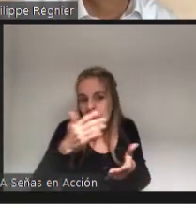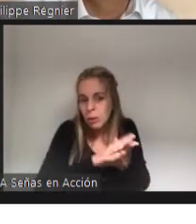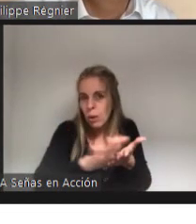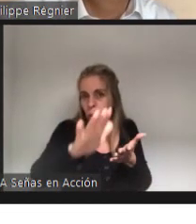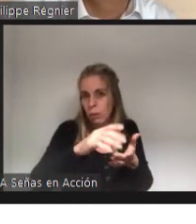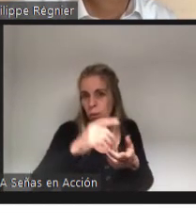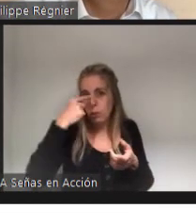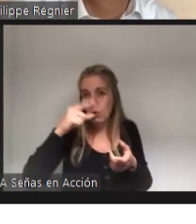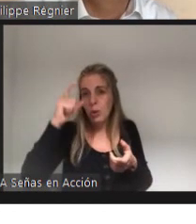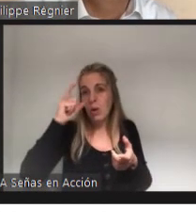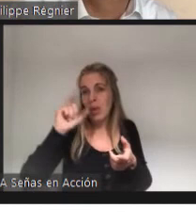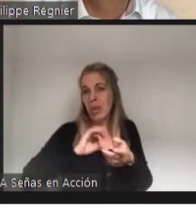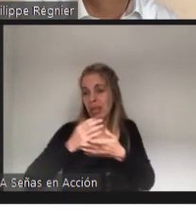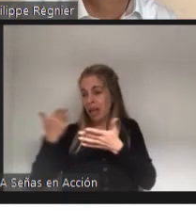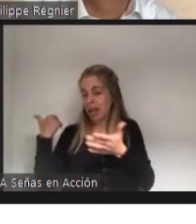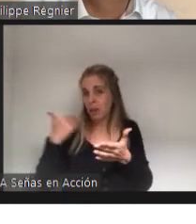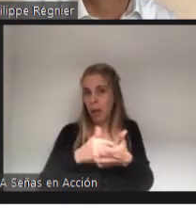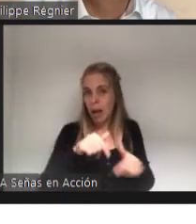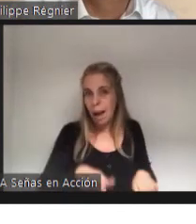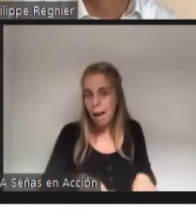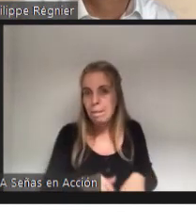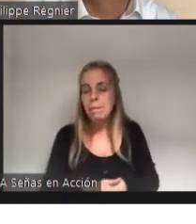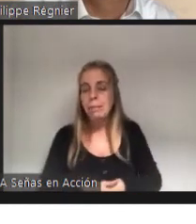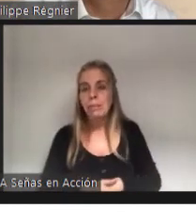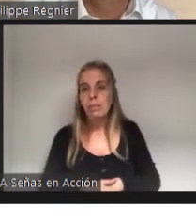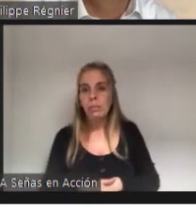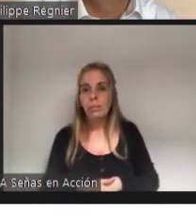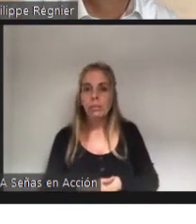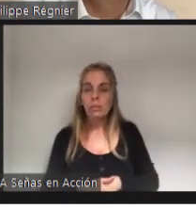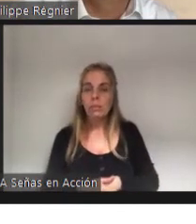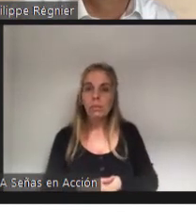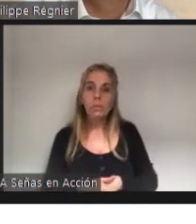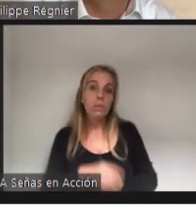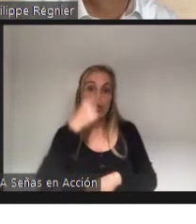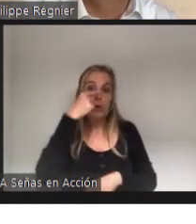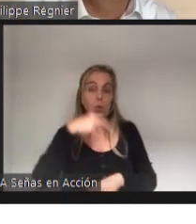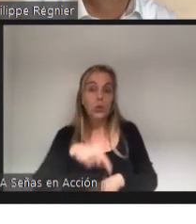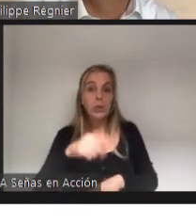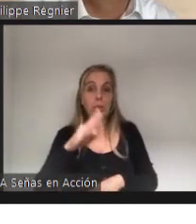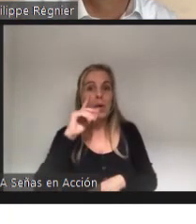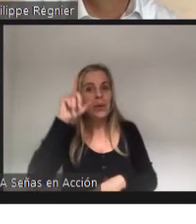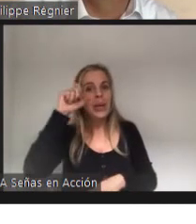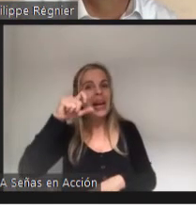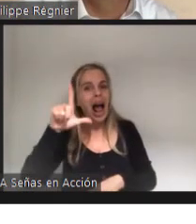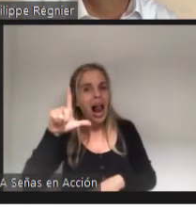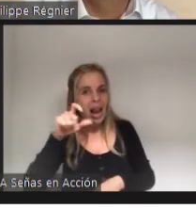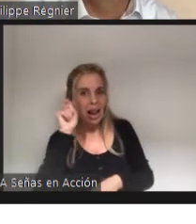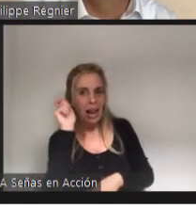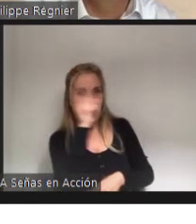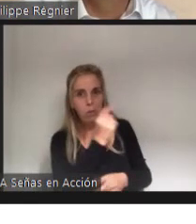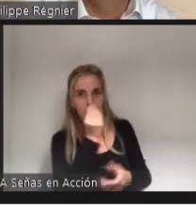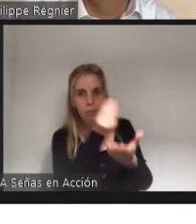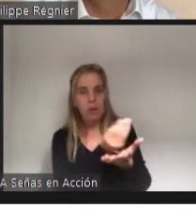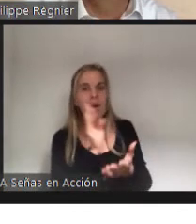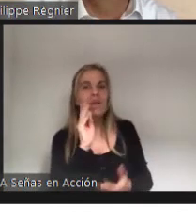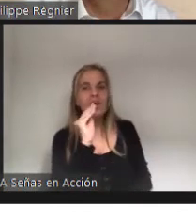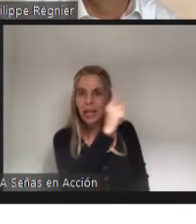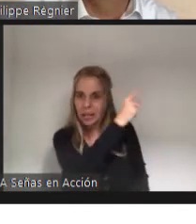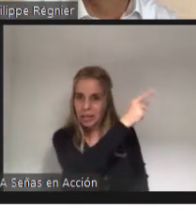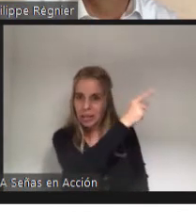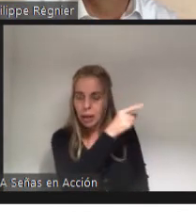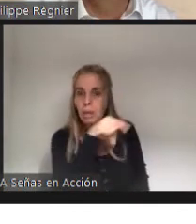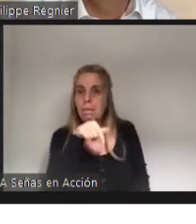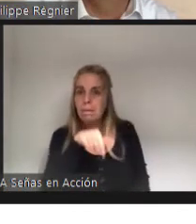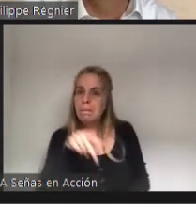to focus our attention on this. In the last Video Brazil Biennial,